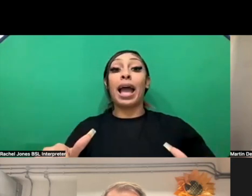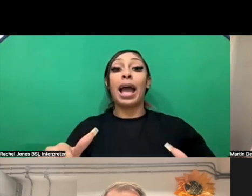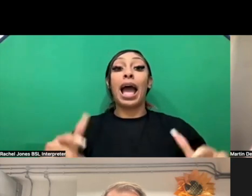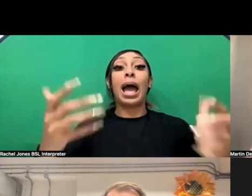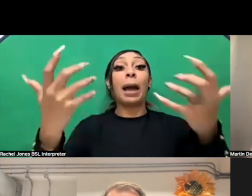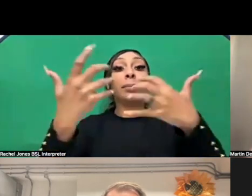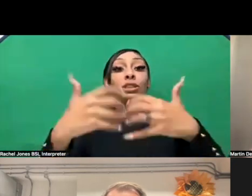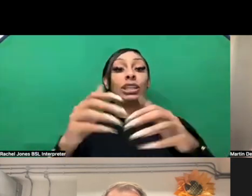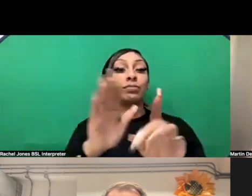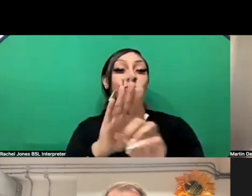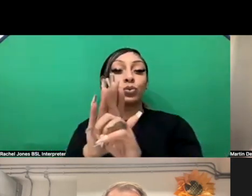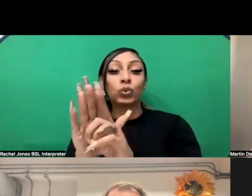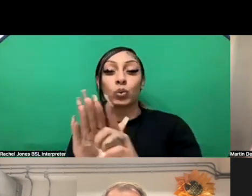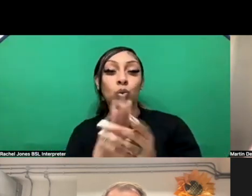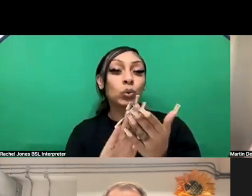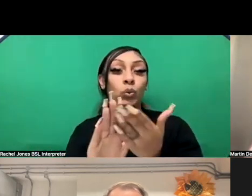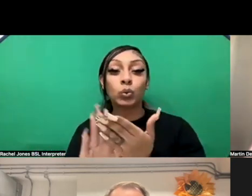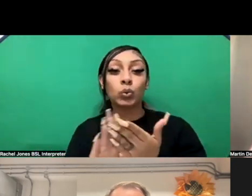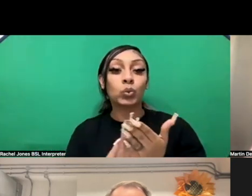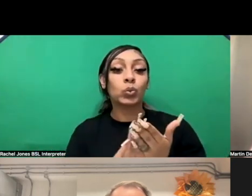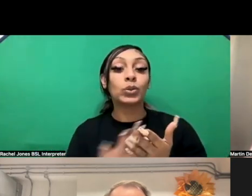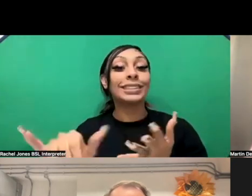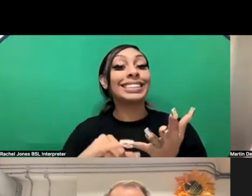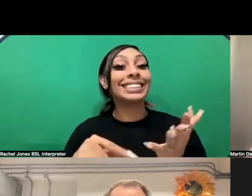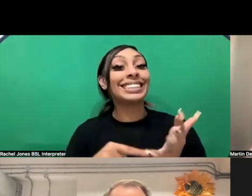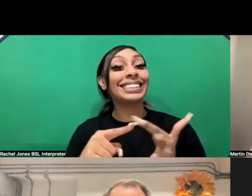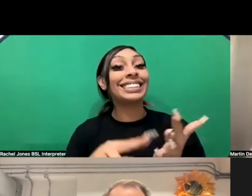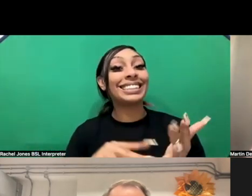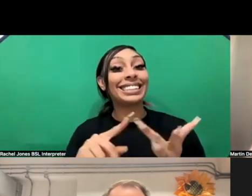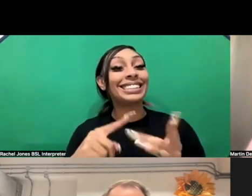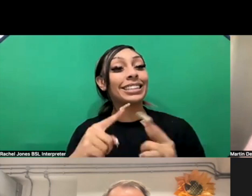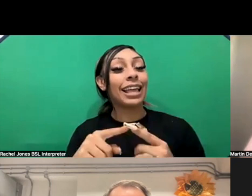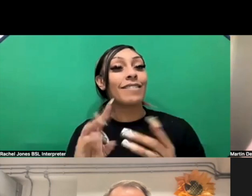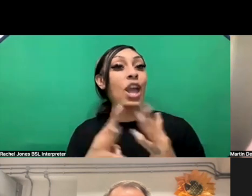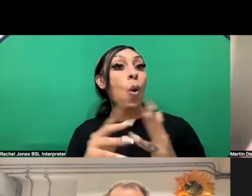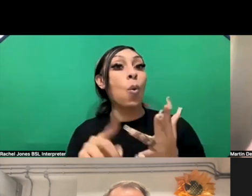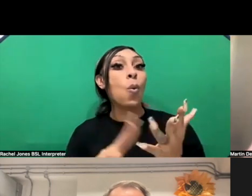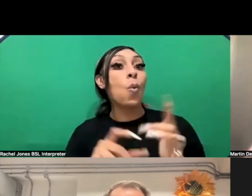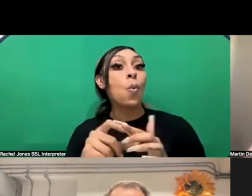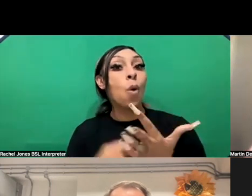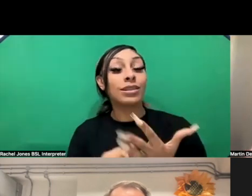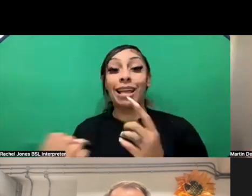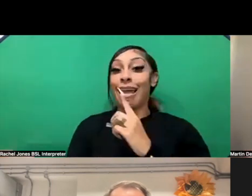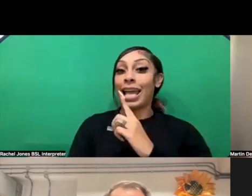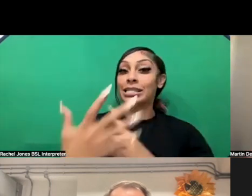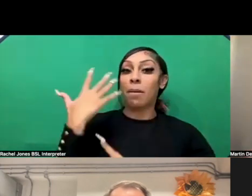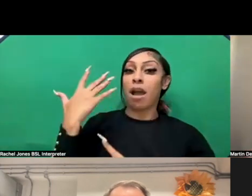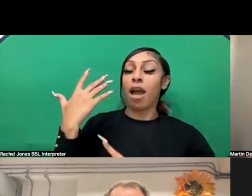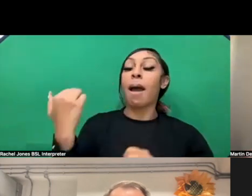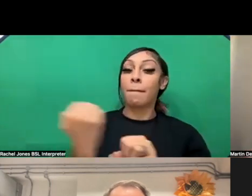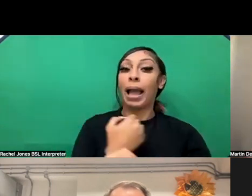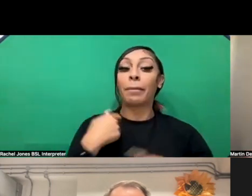up for you a little bit. And it was Stevie Wonder, my experience with him, that inspired me to make something different.